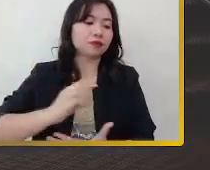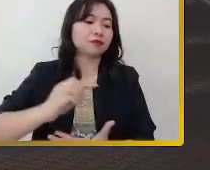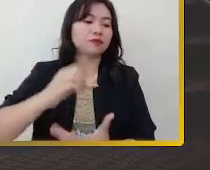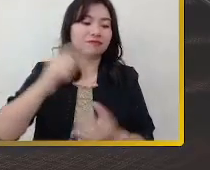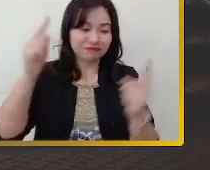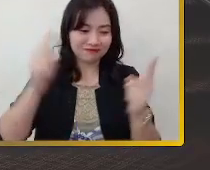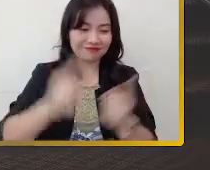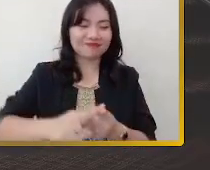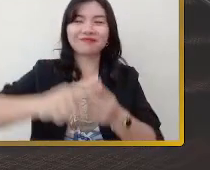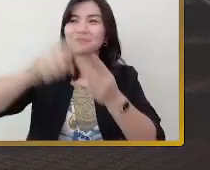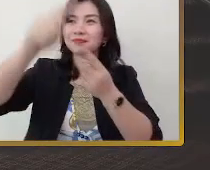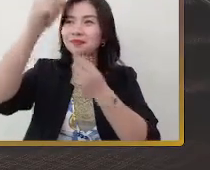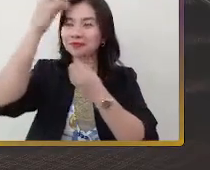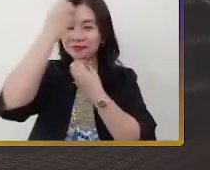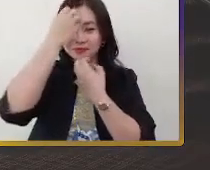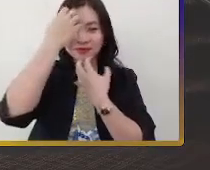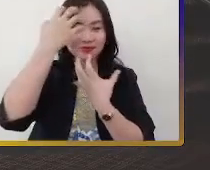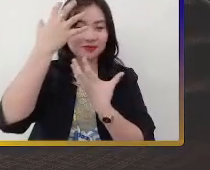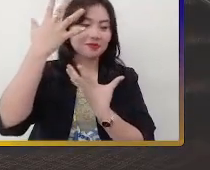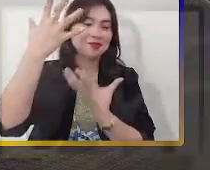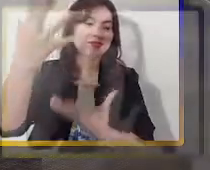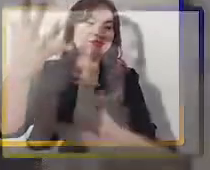To